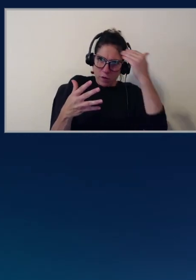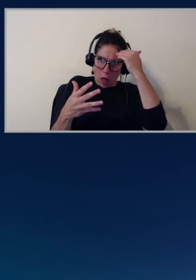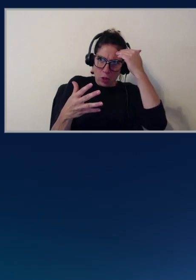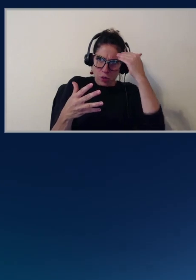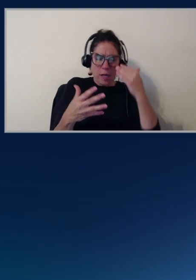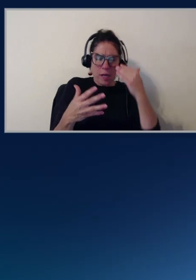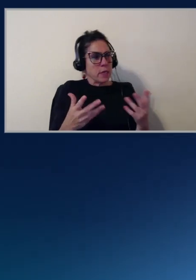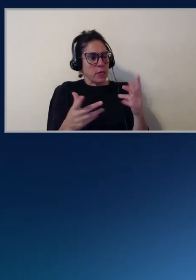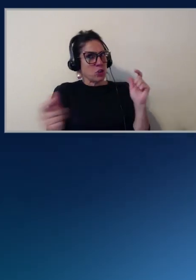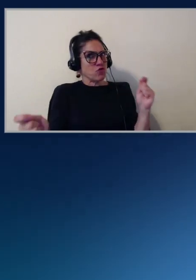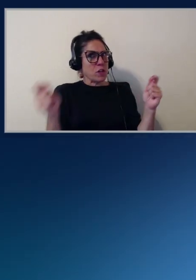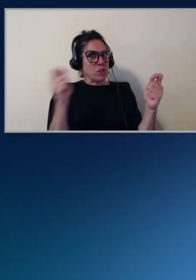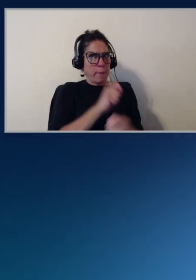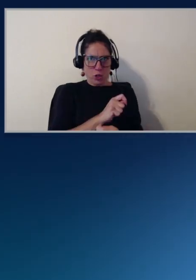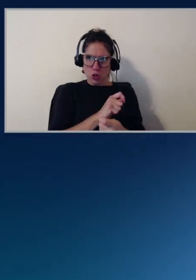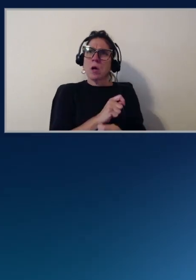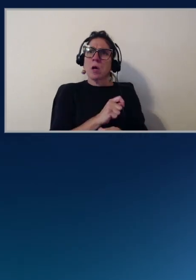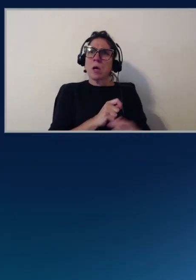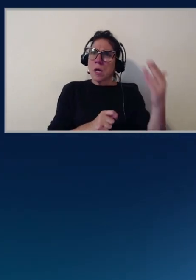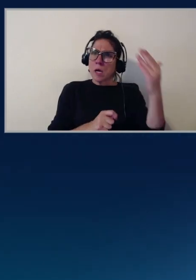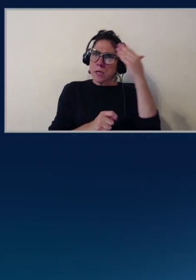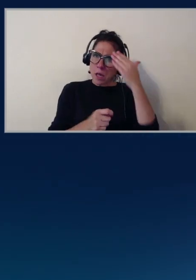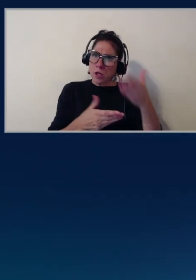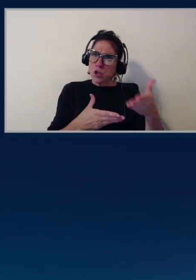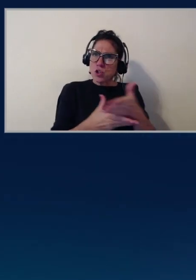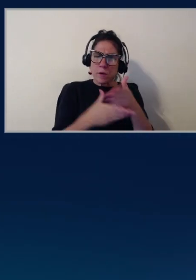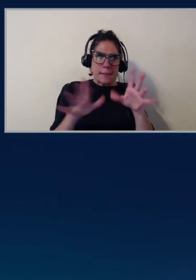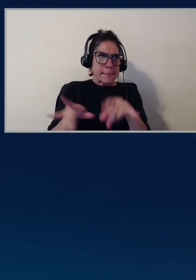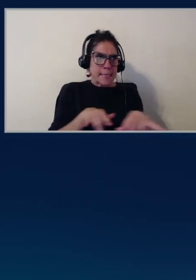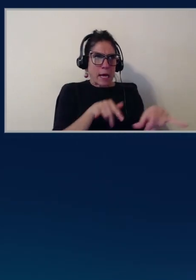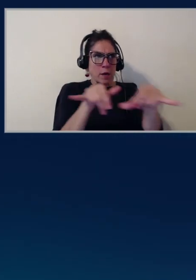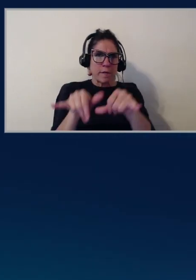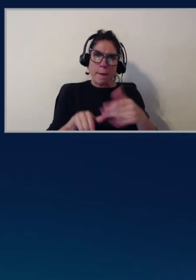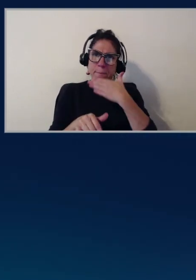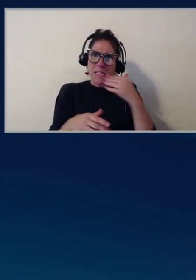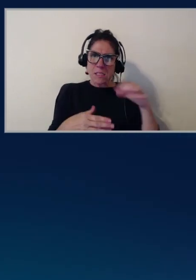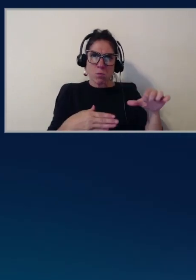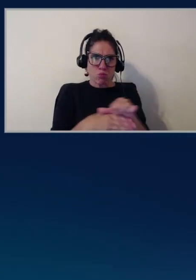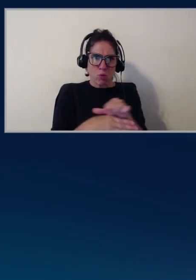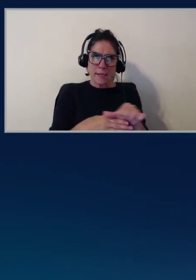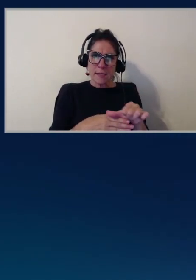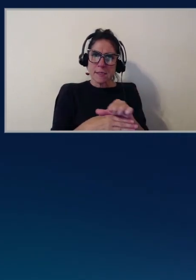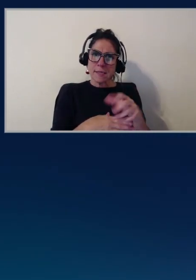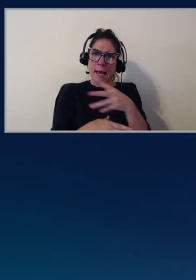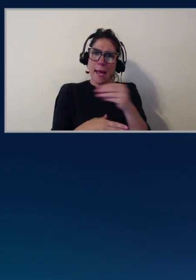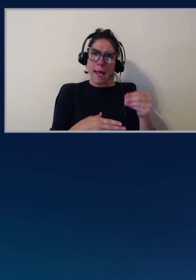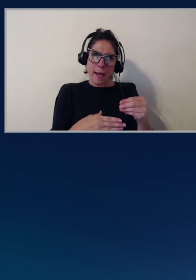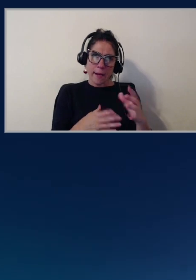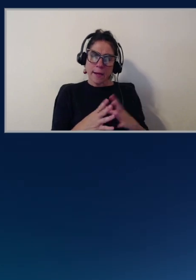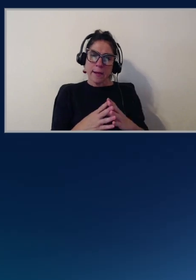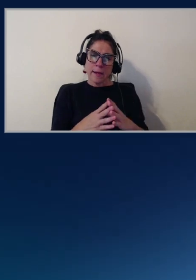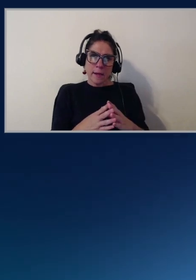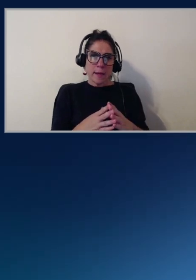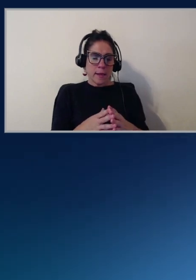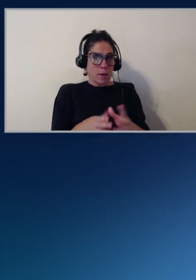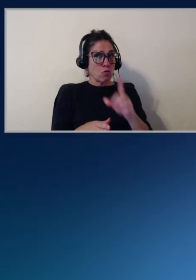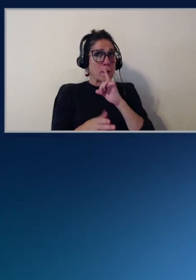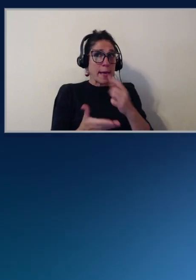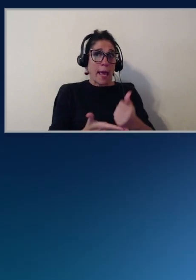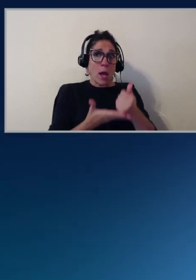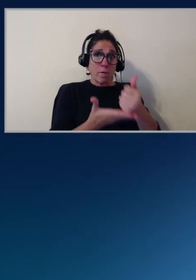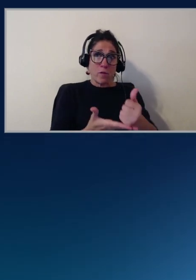transformational. Yeah, it's knowledge sharing, it's standardization of best practices, and it's really helpful for,